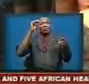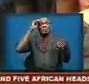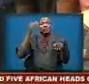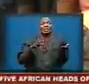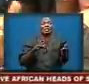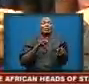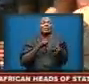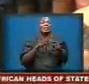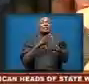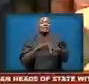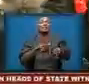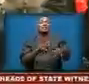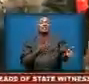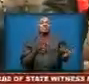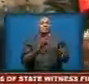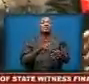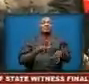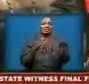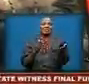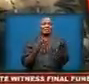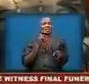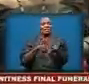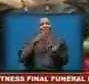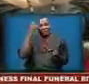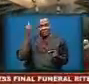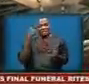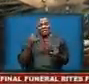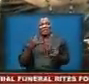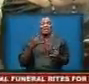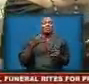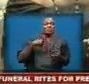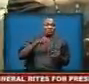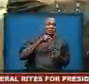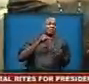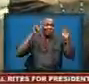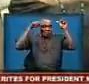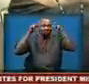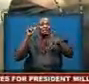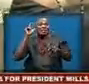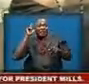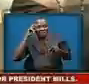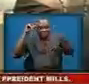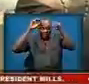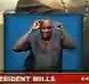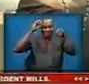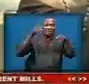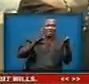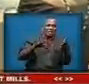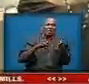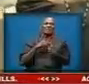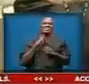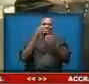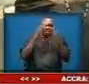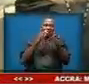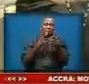yes, they will still have him in us. Rasuan Baba Munga de Mukaji, I'm on a chivo, and my Azam, we come on Laker Bay.